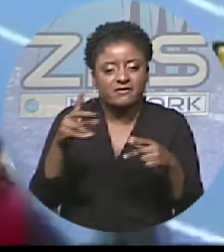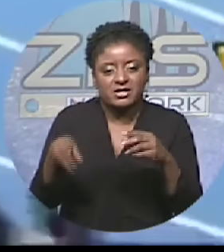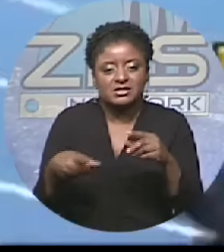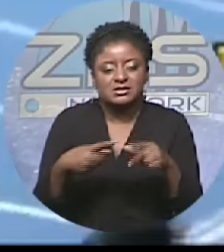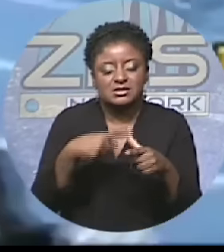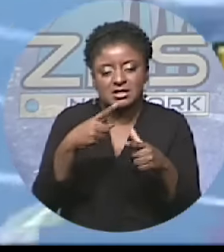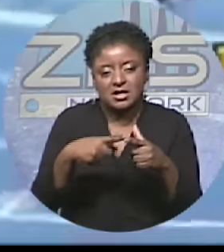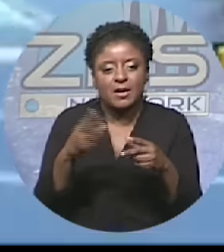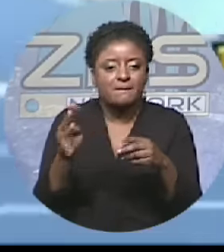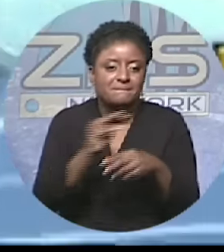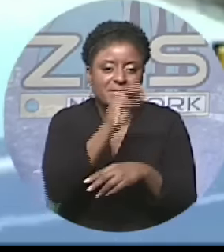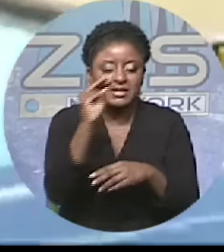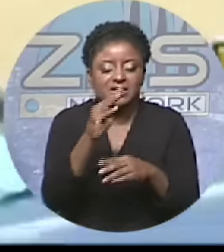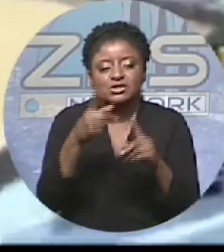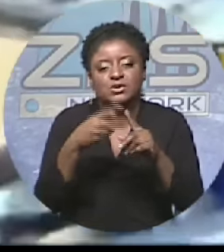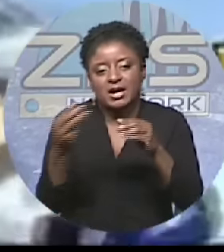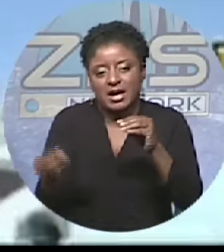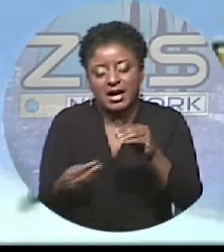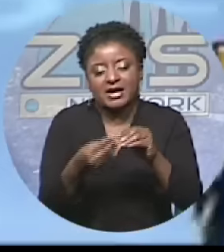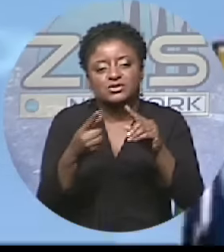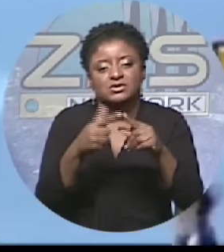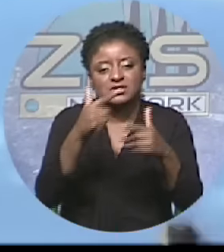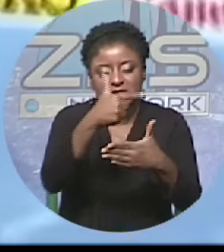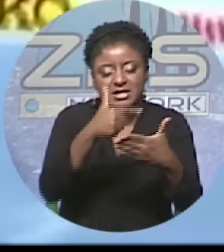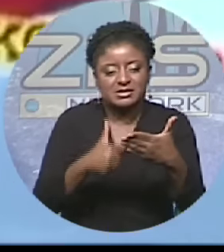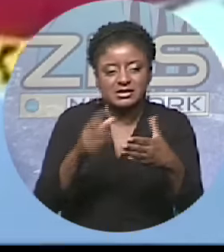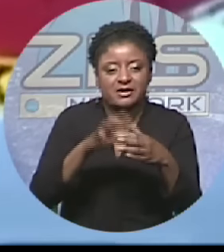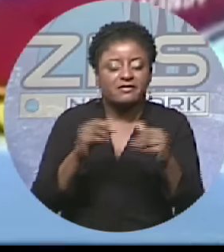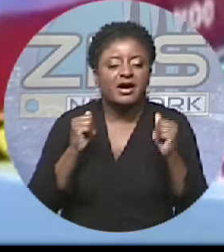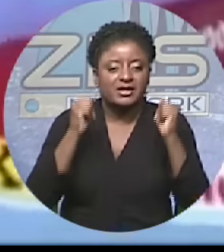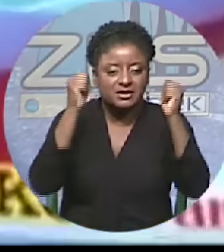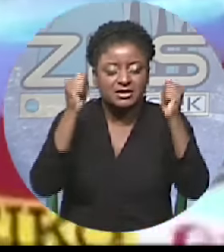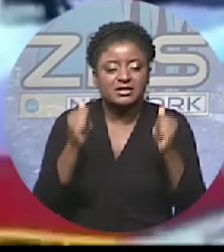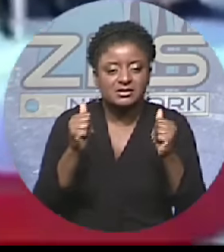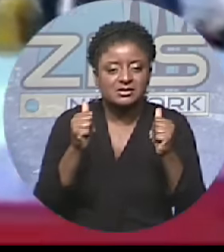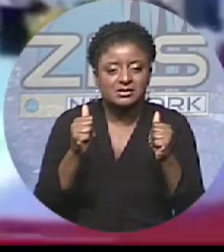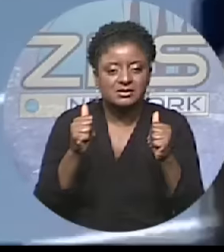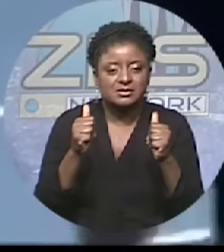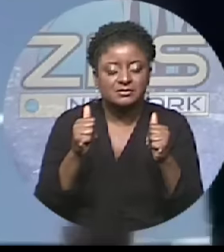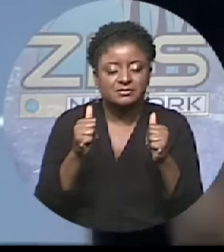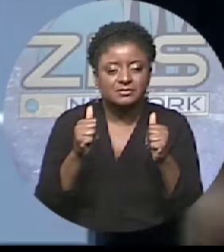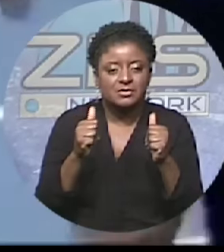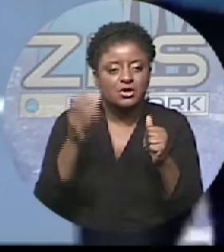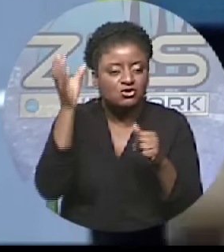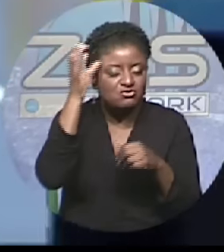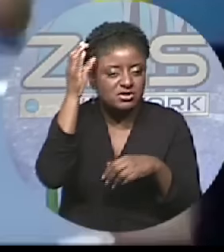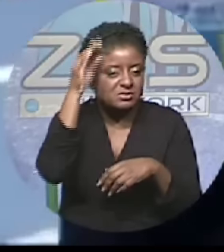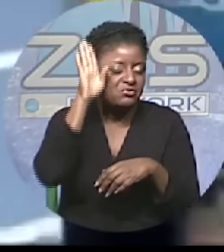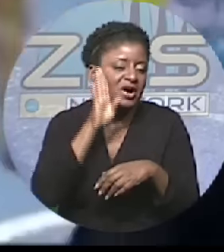to the list of athletes. Team Bahamas will be led by veteran quarter miler Chris the Fireman Brown.